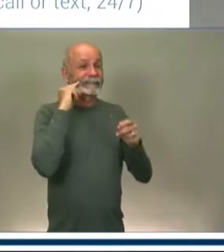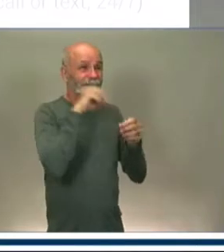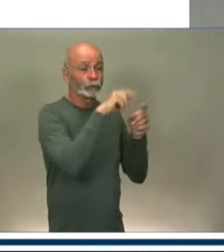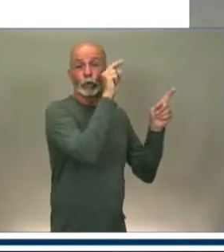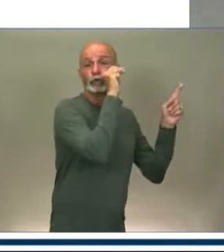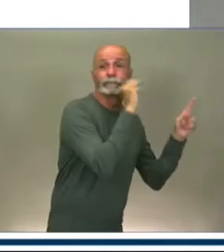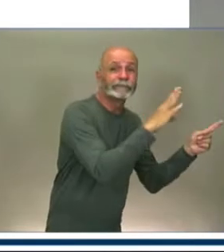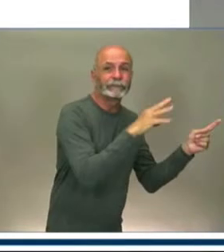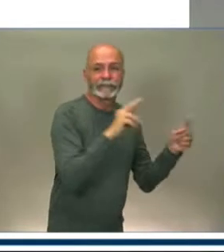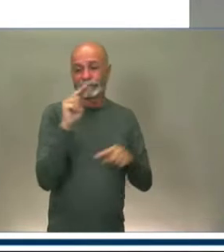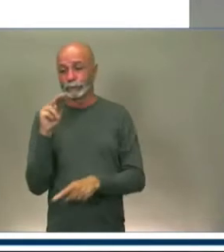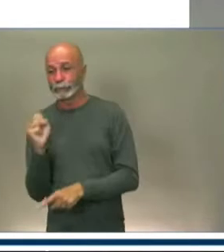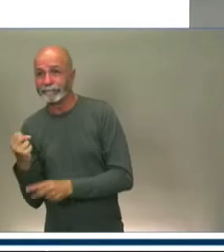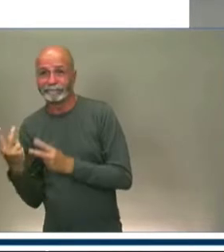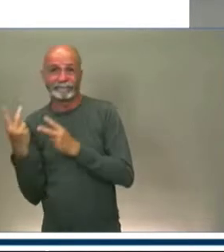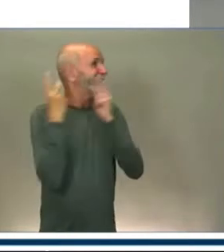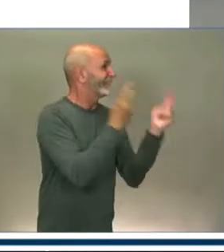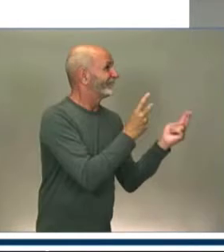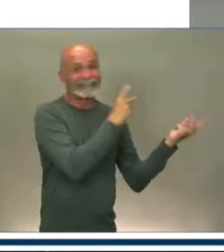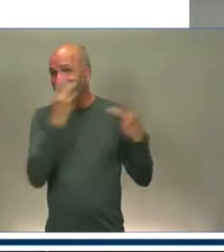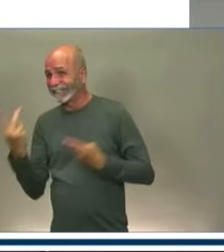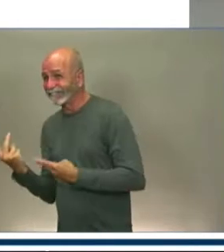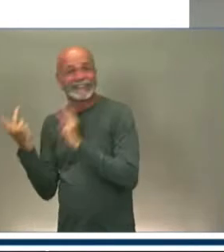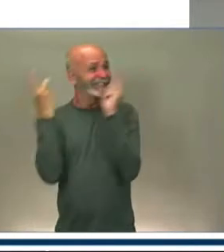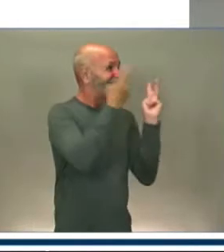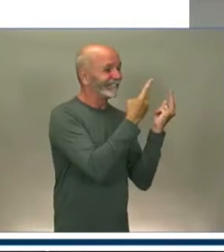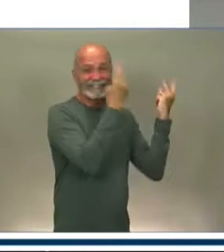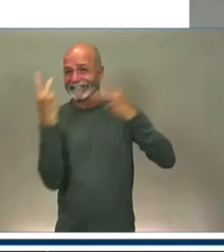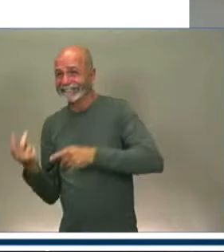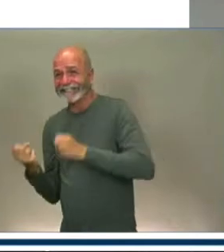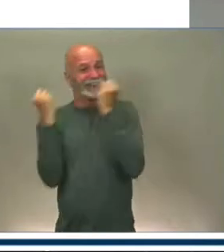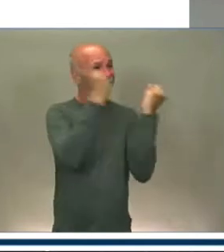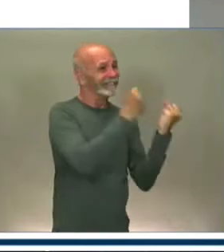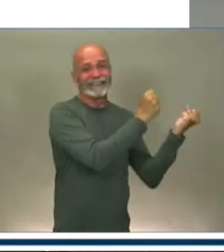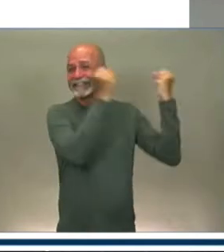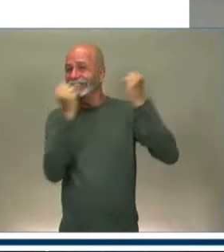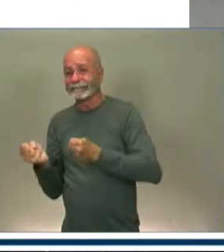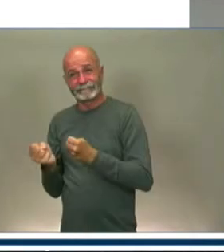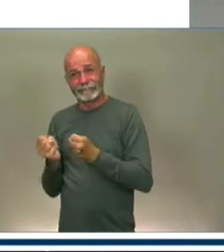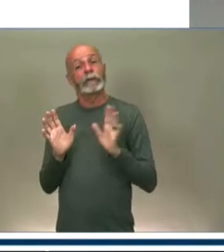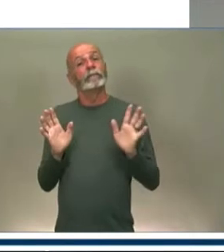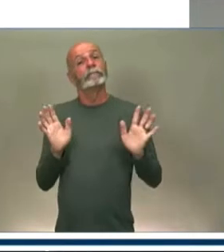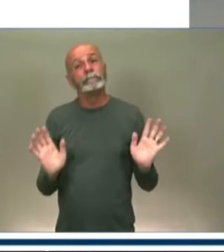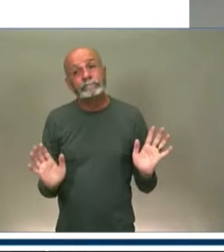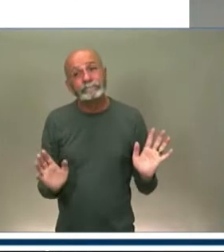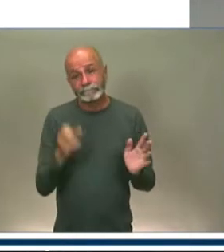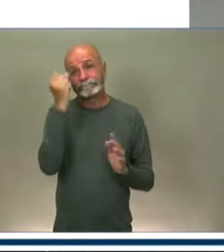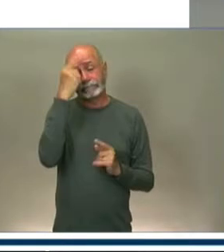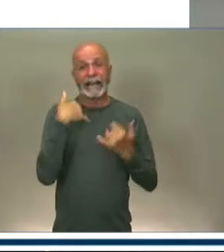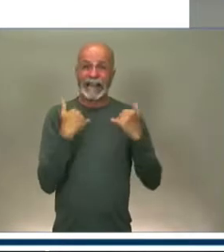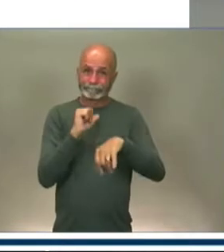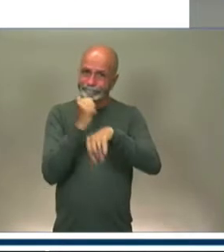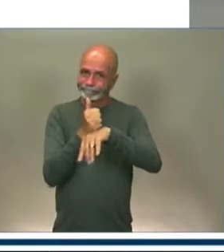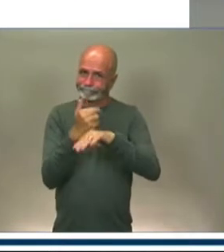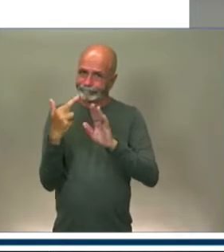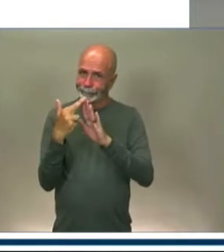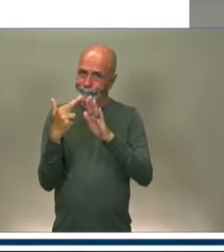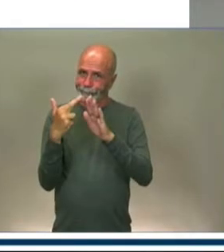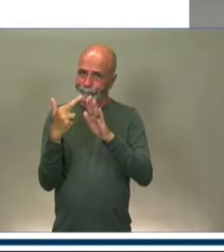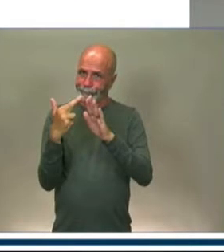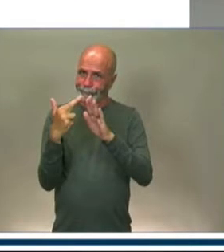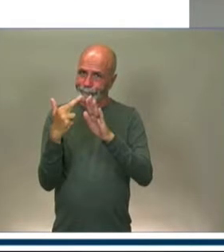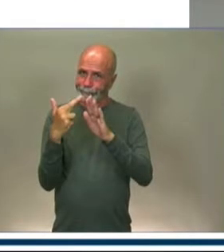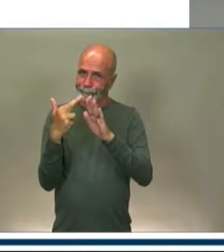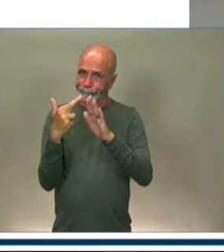back and forth. You should not be impacted by these changes, as we will have the same protocols in place for these